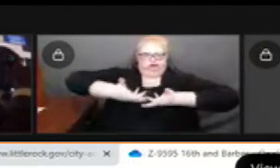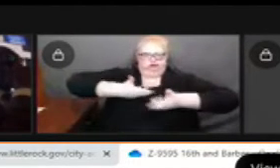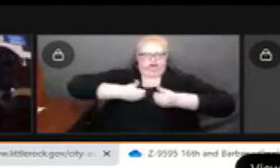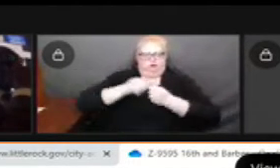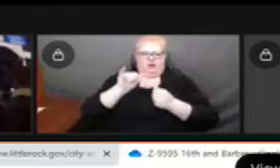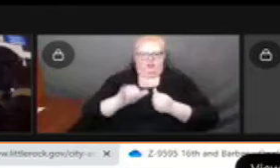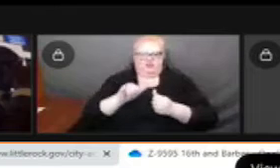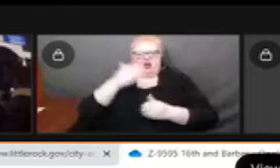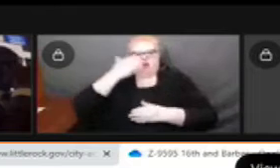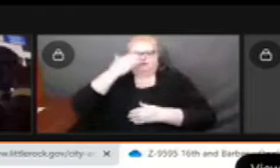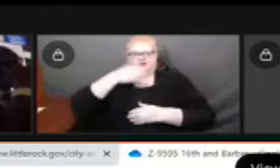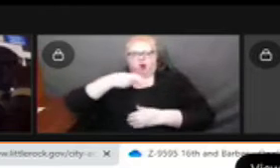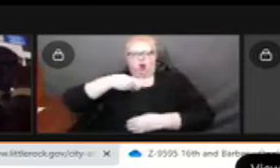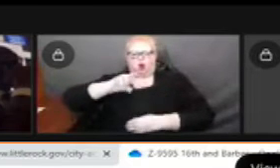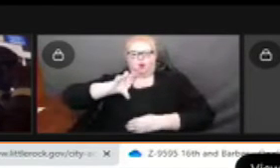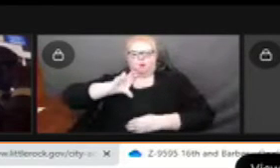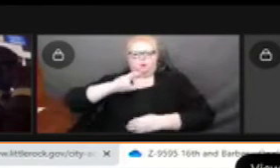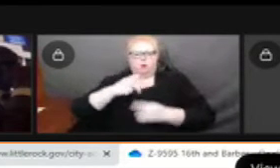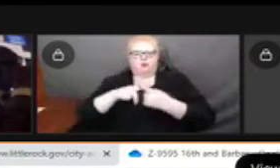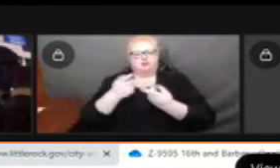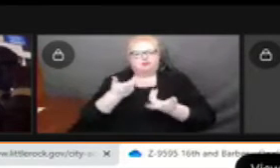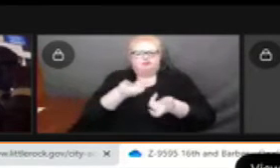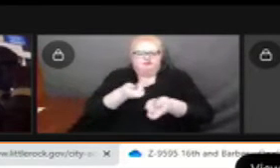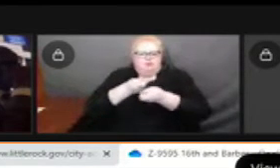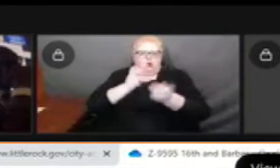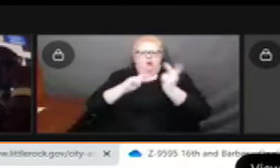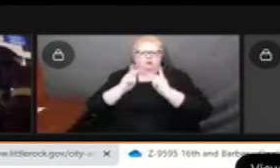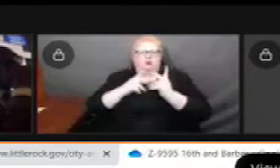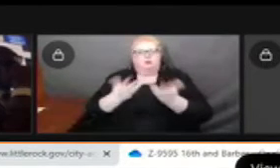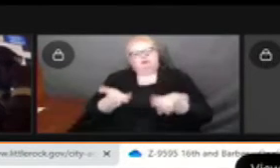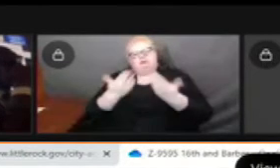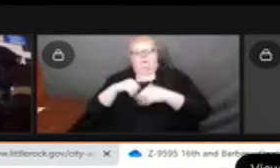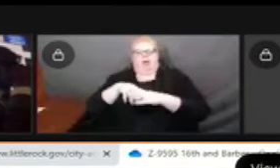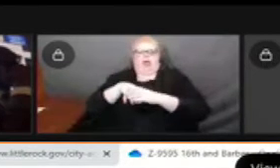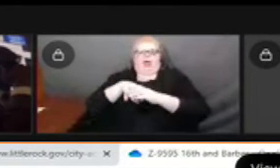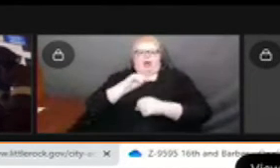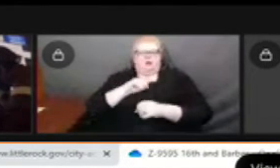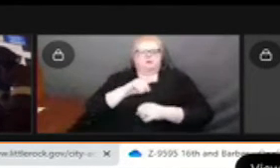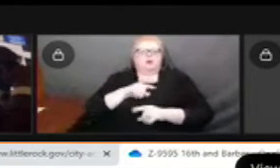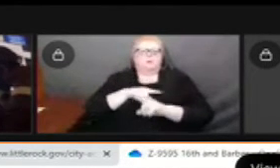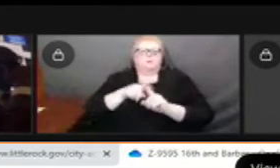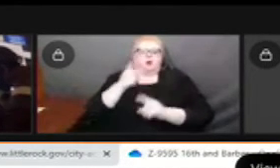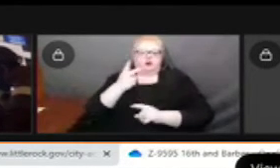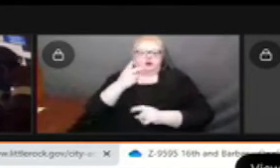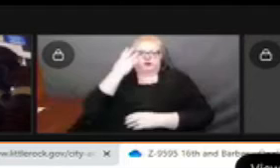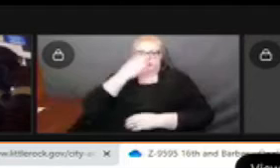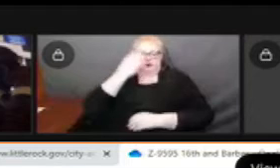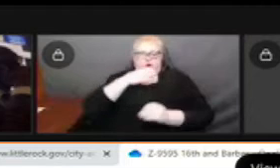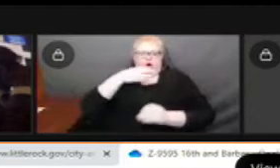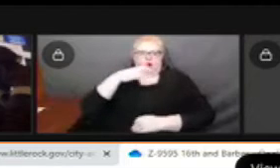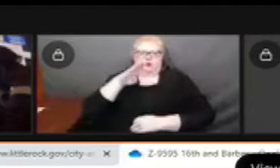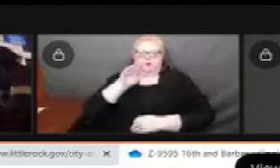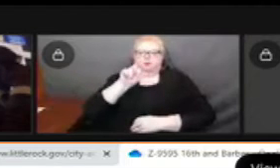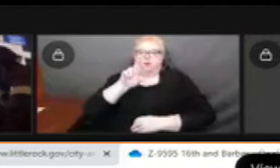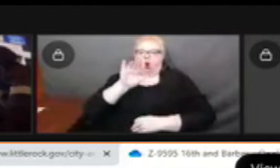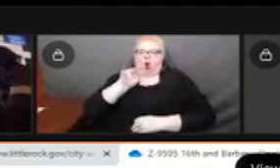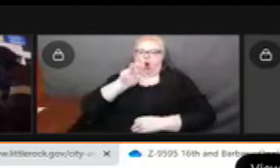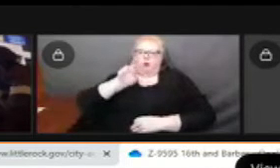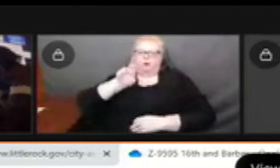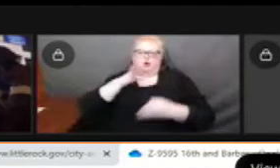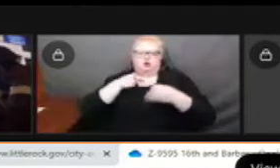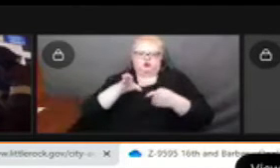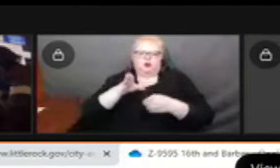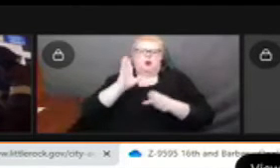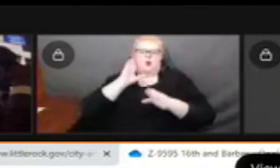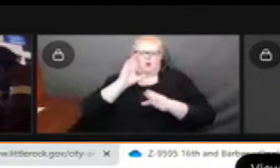trying to pull people outside. But however, the 2 that face Barber Street, those front porches will face Barber Street in order to